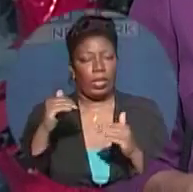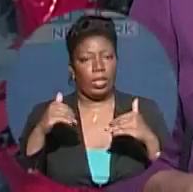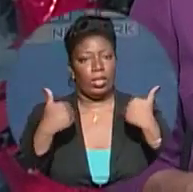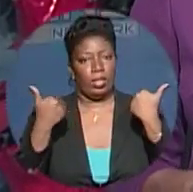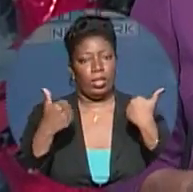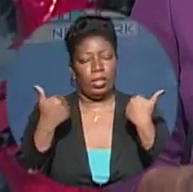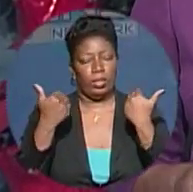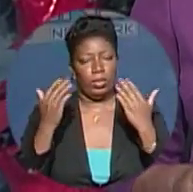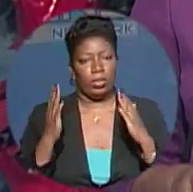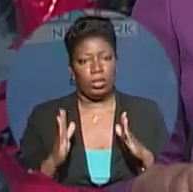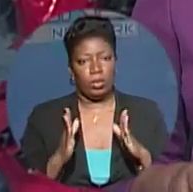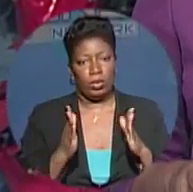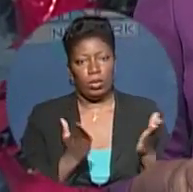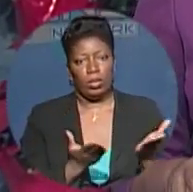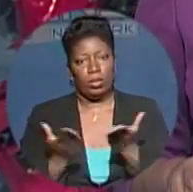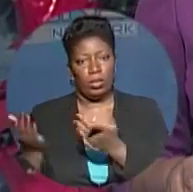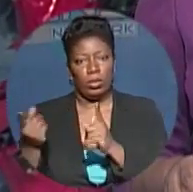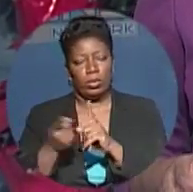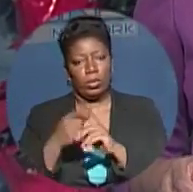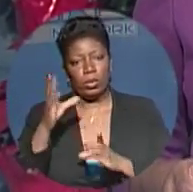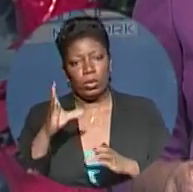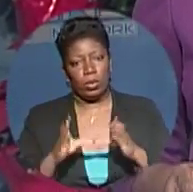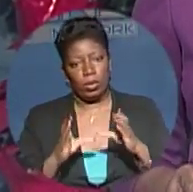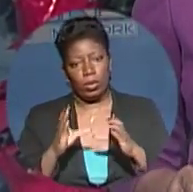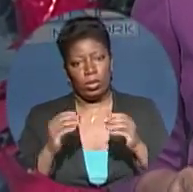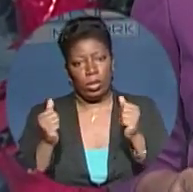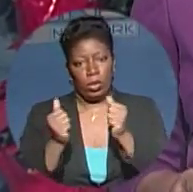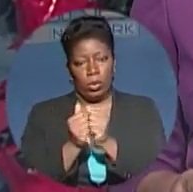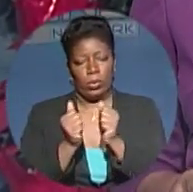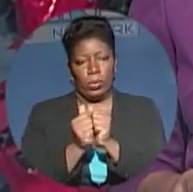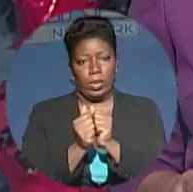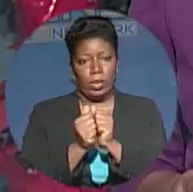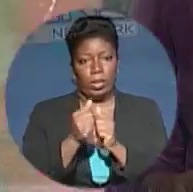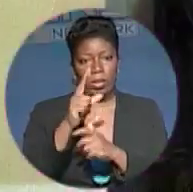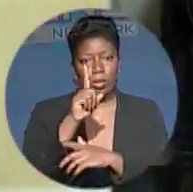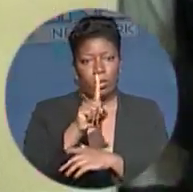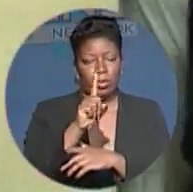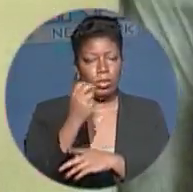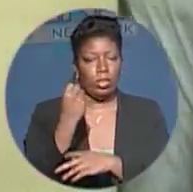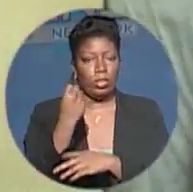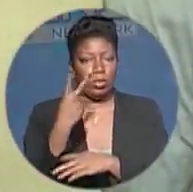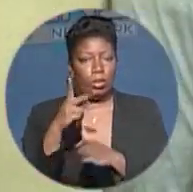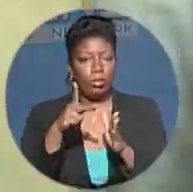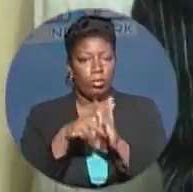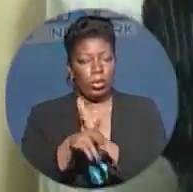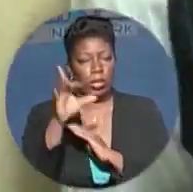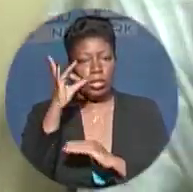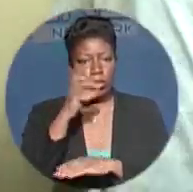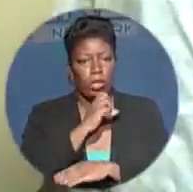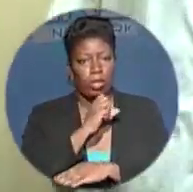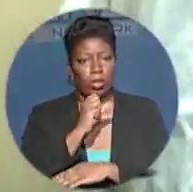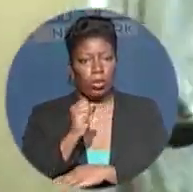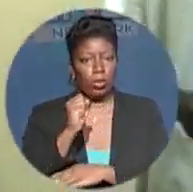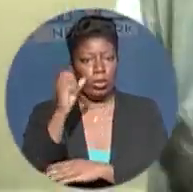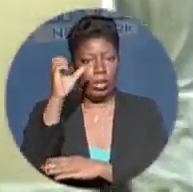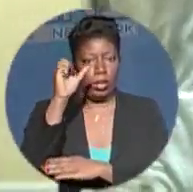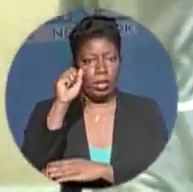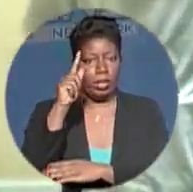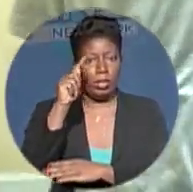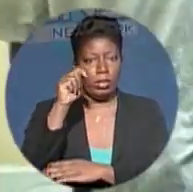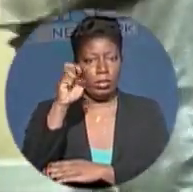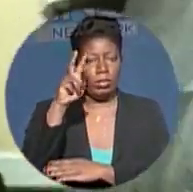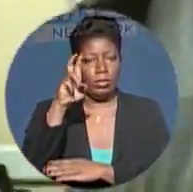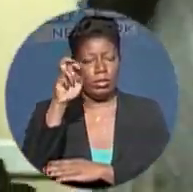A teenager was hauled before the courts this afternoon in connection with the country's 112th murder. 18-year-old Stephen Russell of Garden